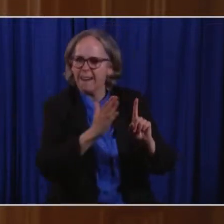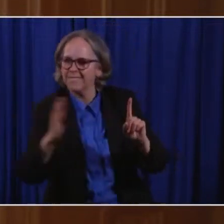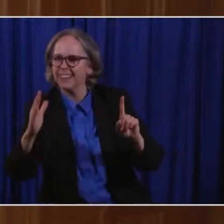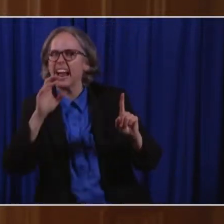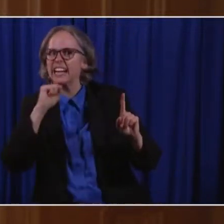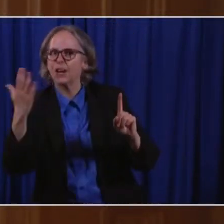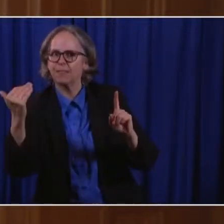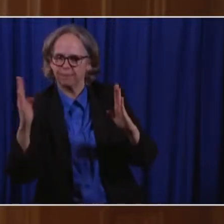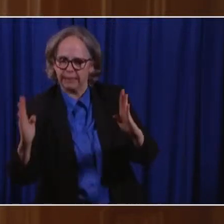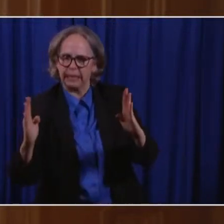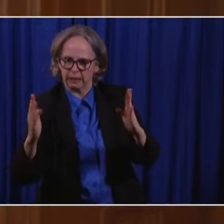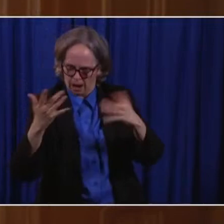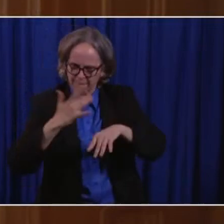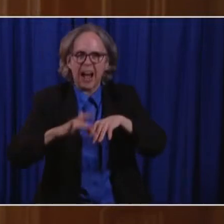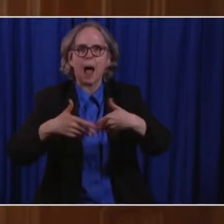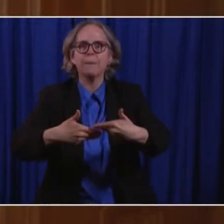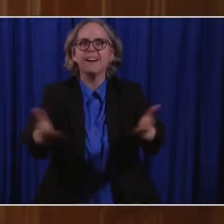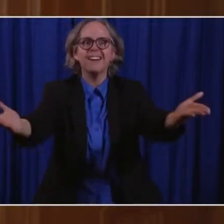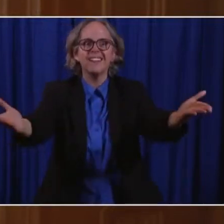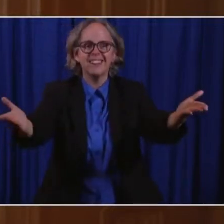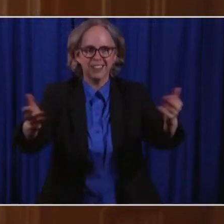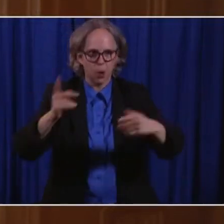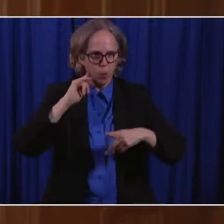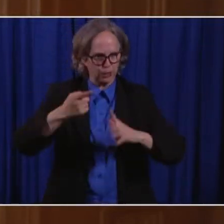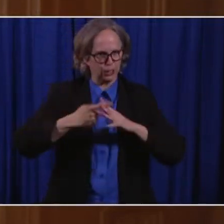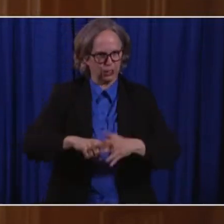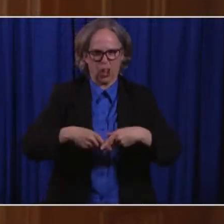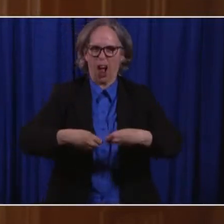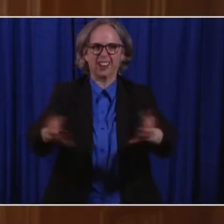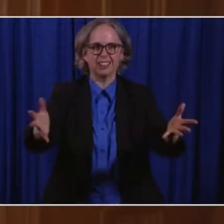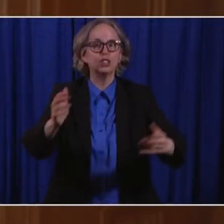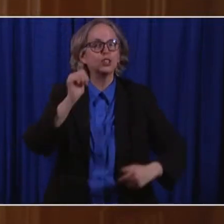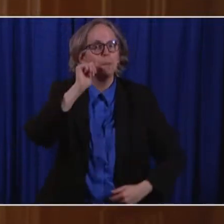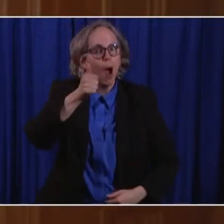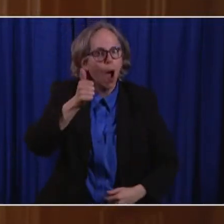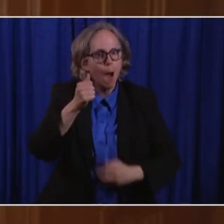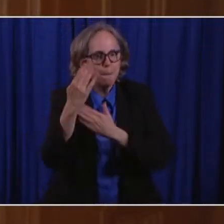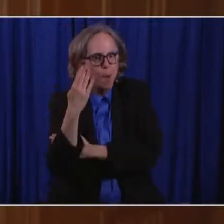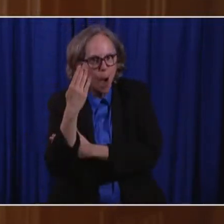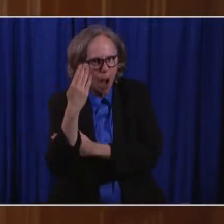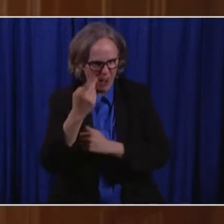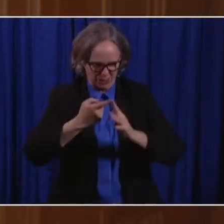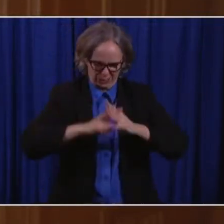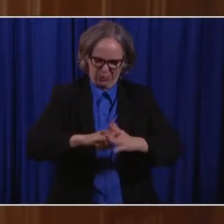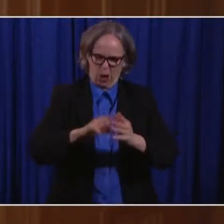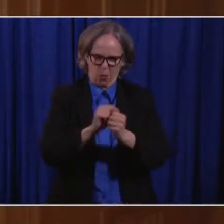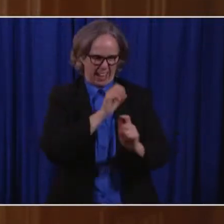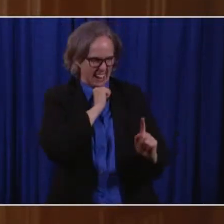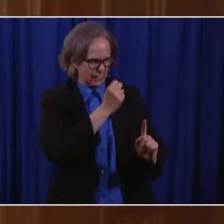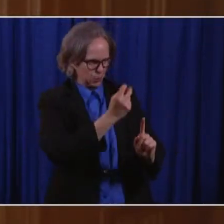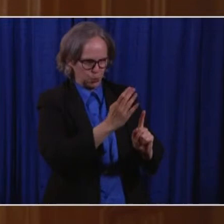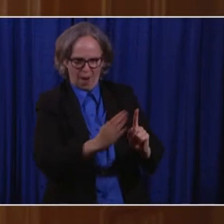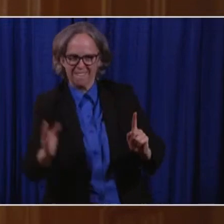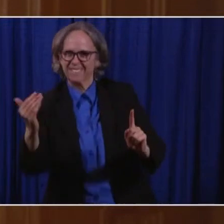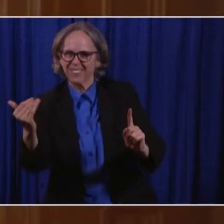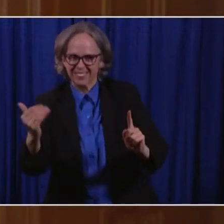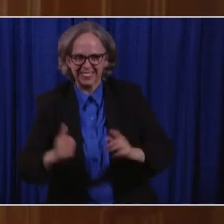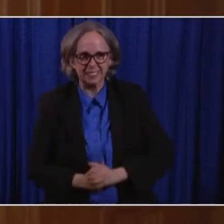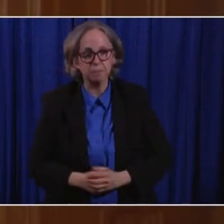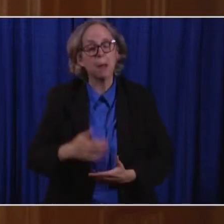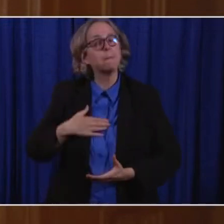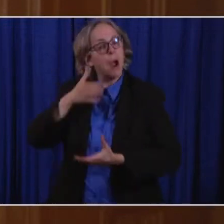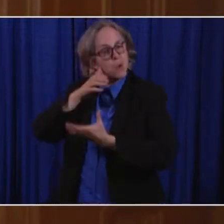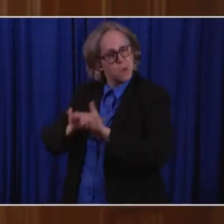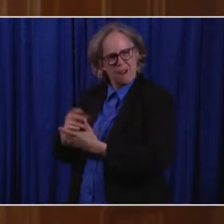start vaccinating these children in Ohio tomorrow morning. Fran and I have several grandchildren